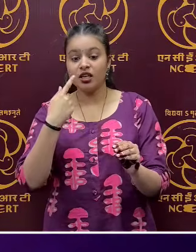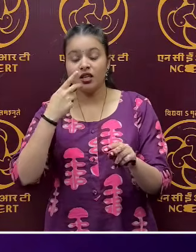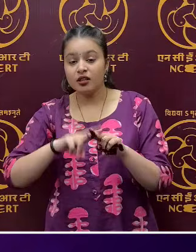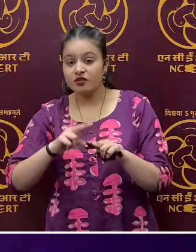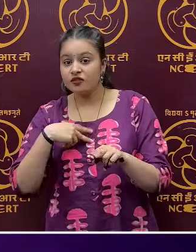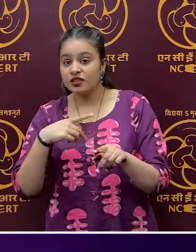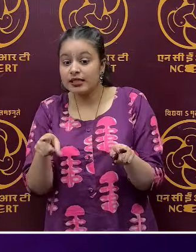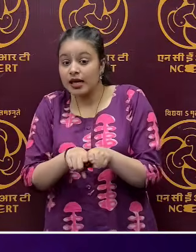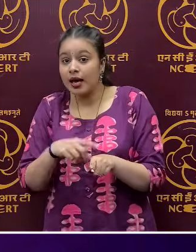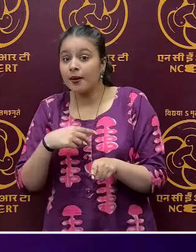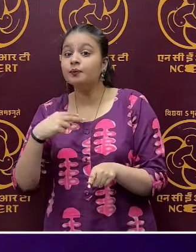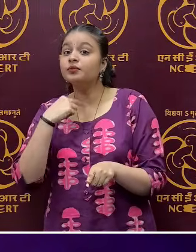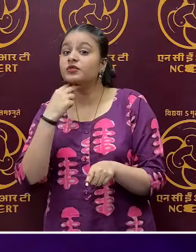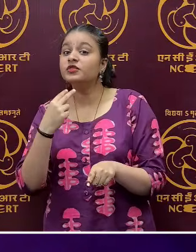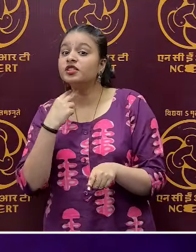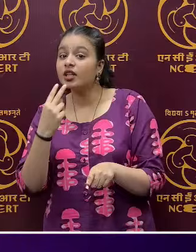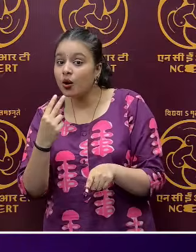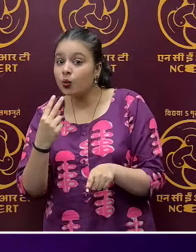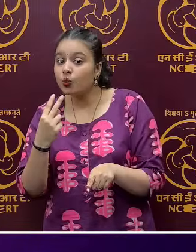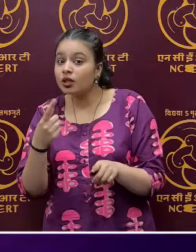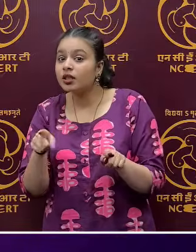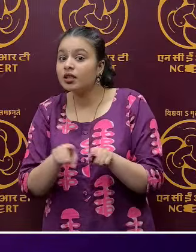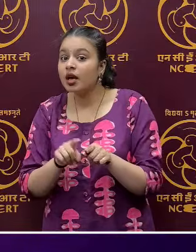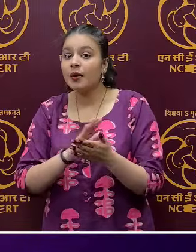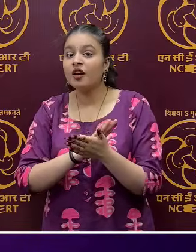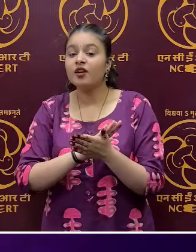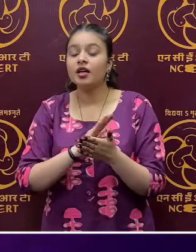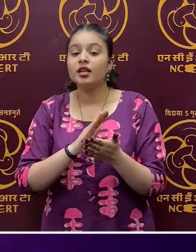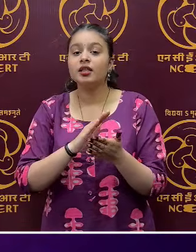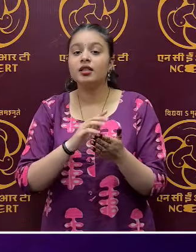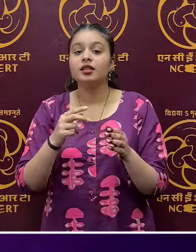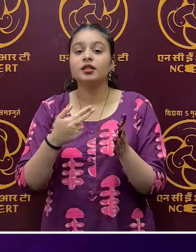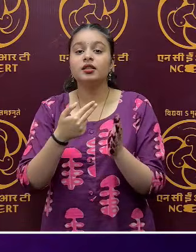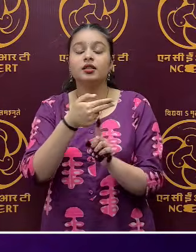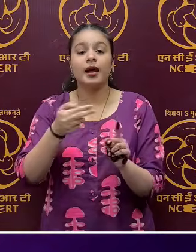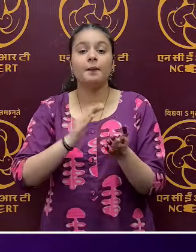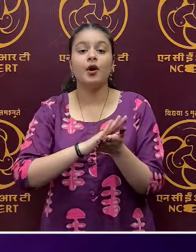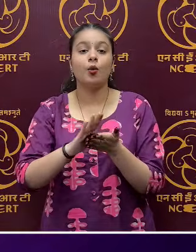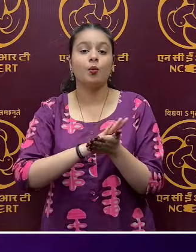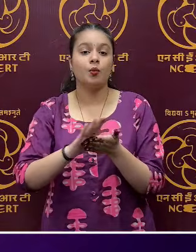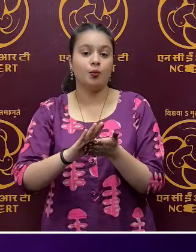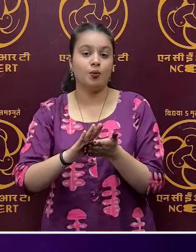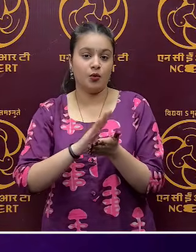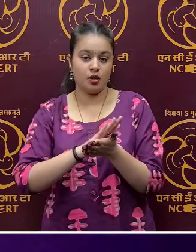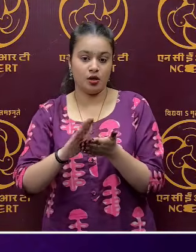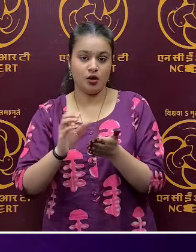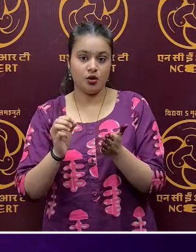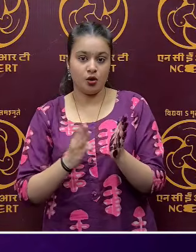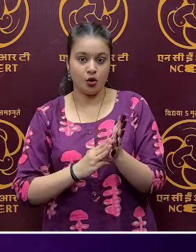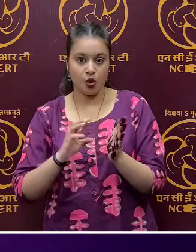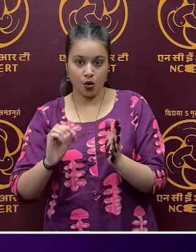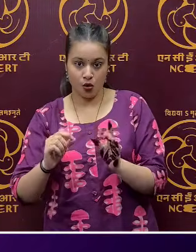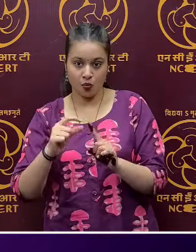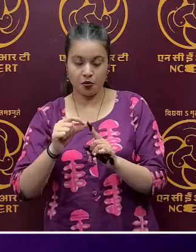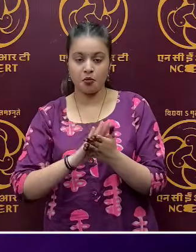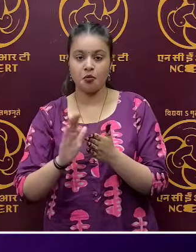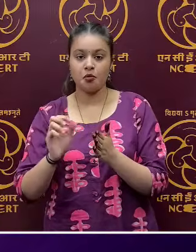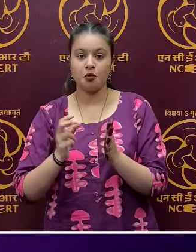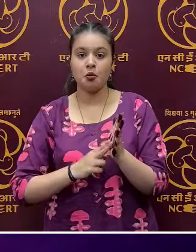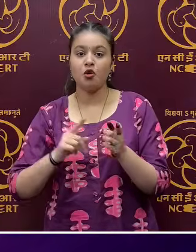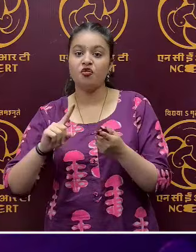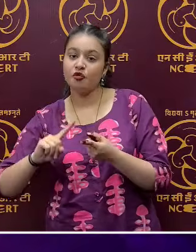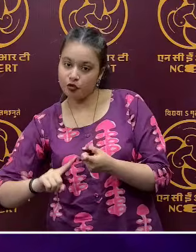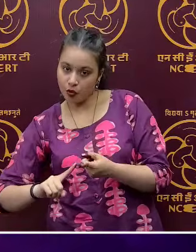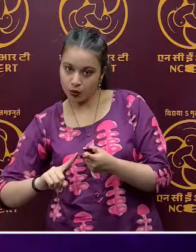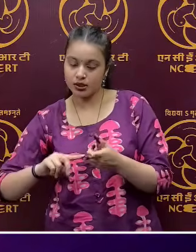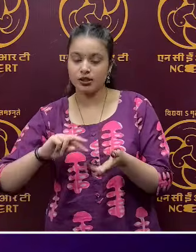similar sounds are known as homophones. Homophones, okay. Why? Because homo means same, phone